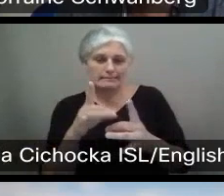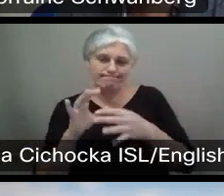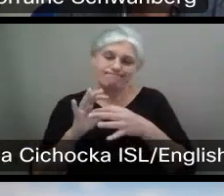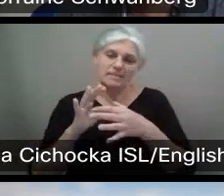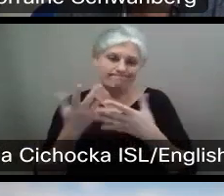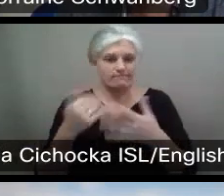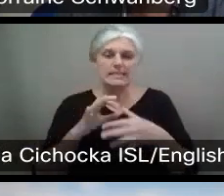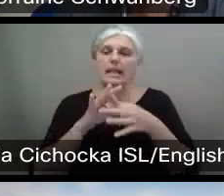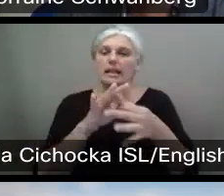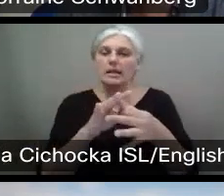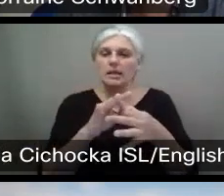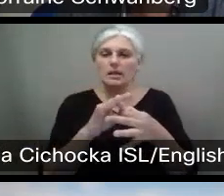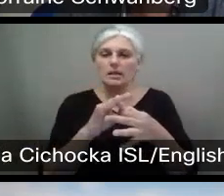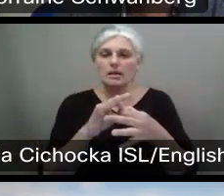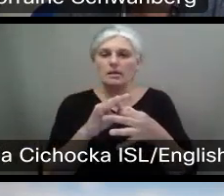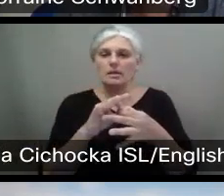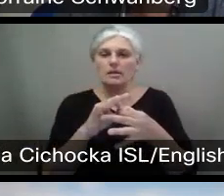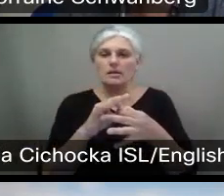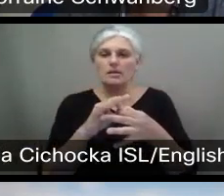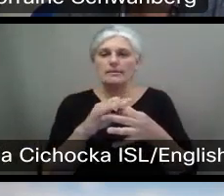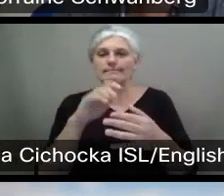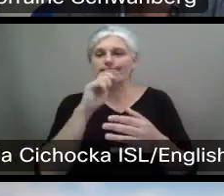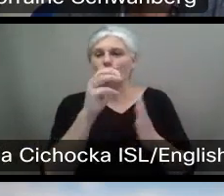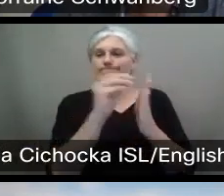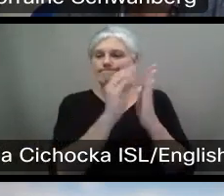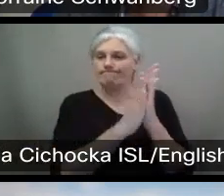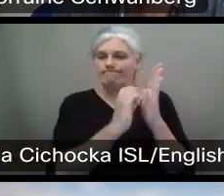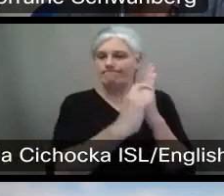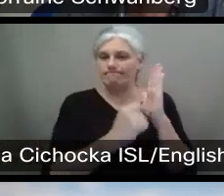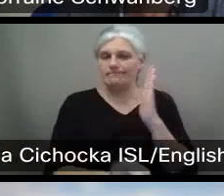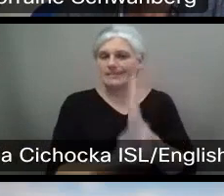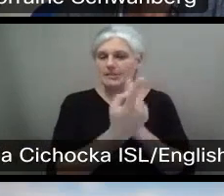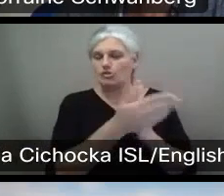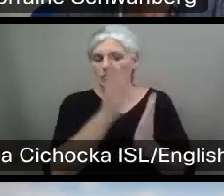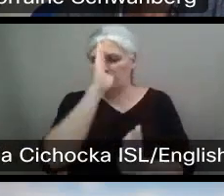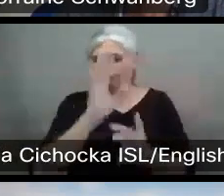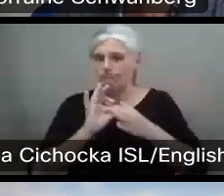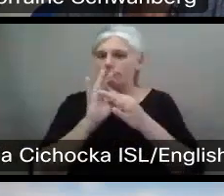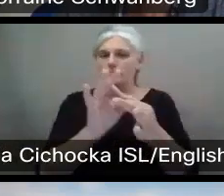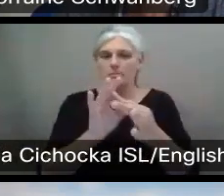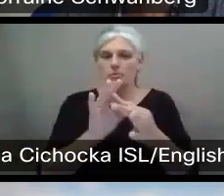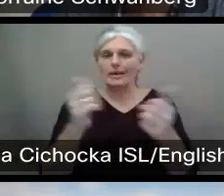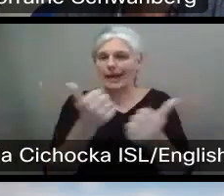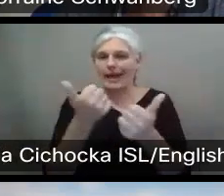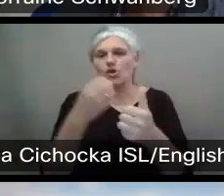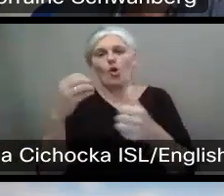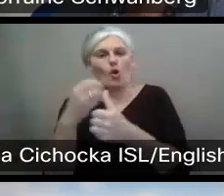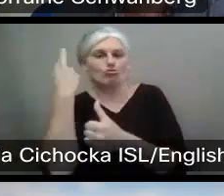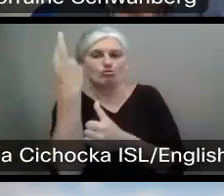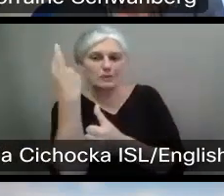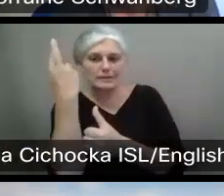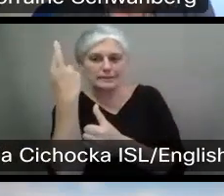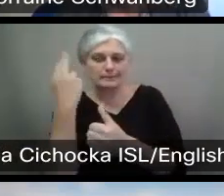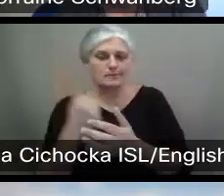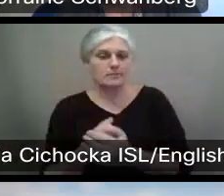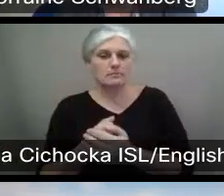to the notifiable incident not being directly linked, or the death not being directly linked to any underlying disease, which is probably a